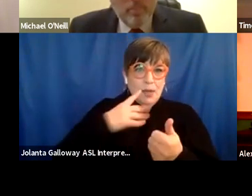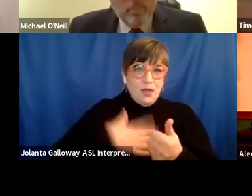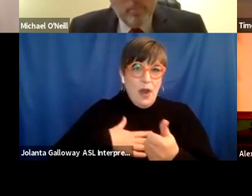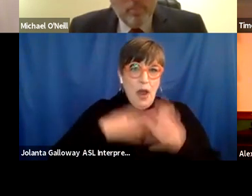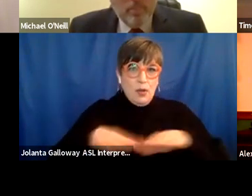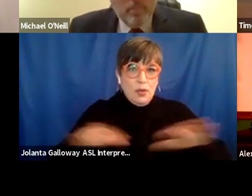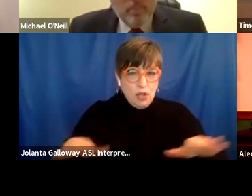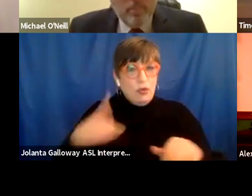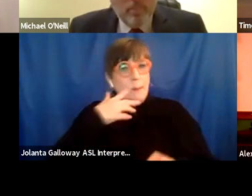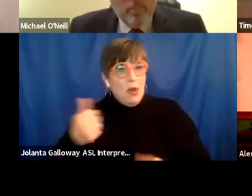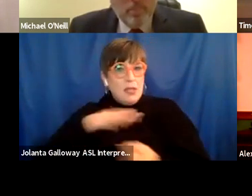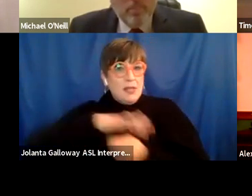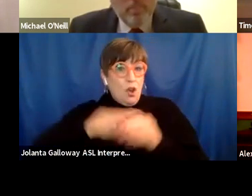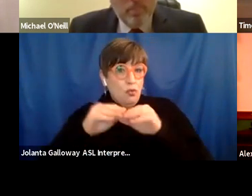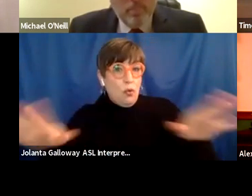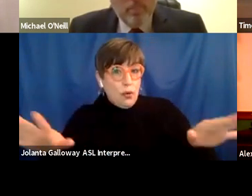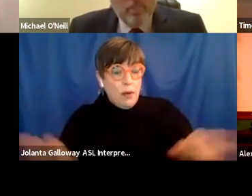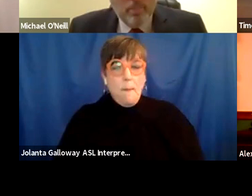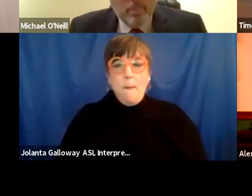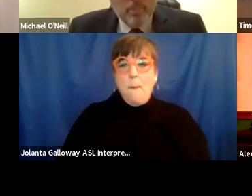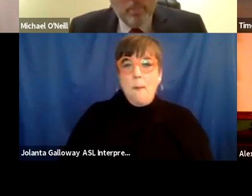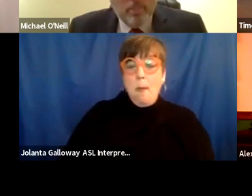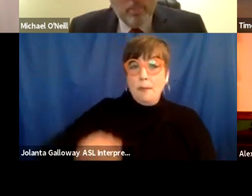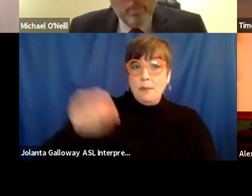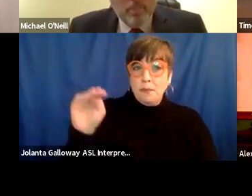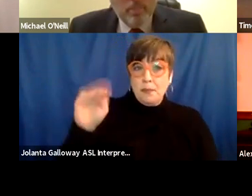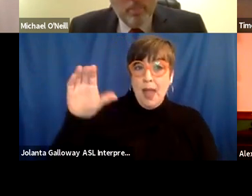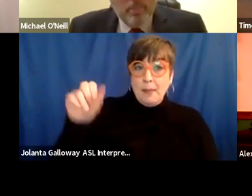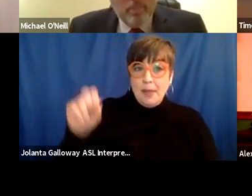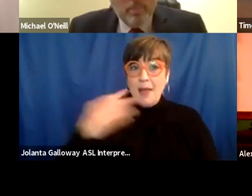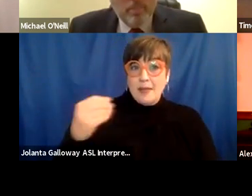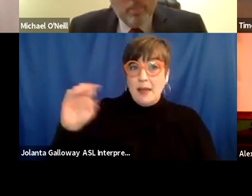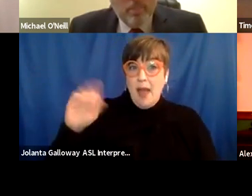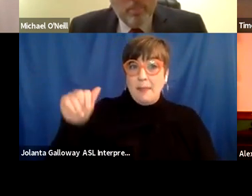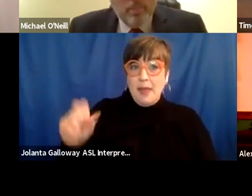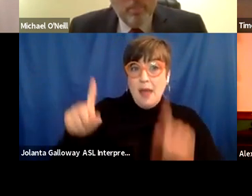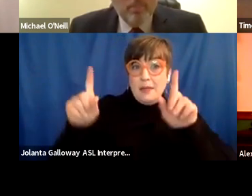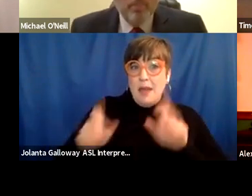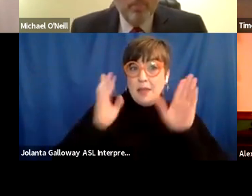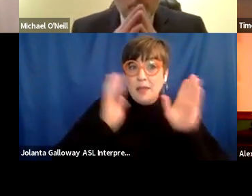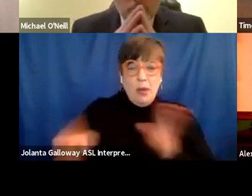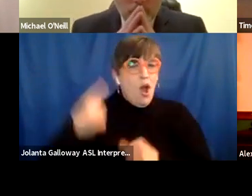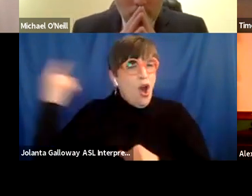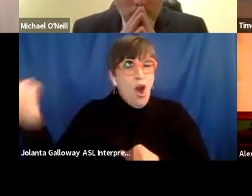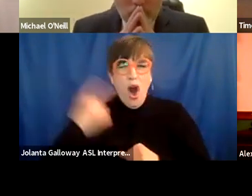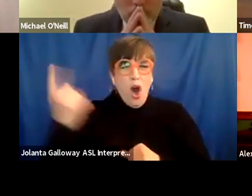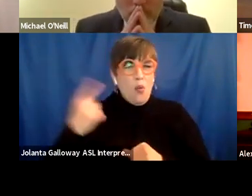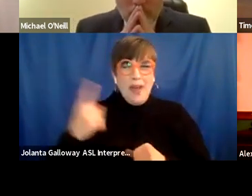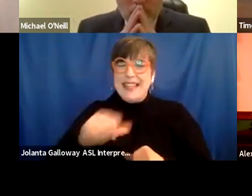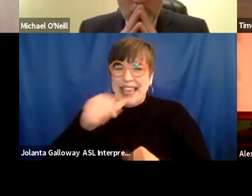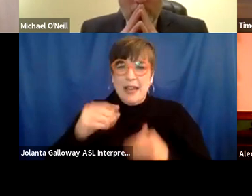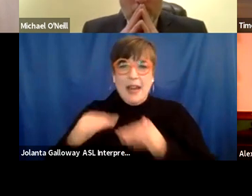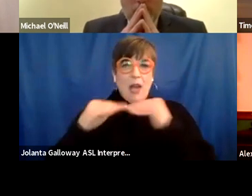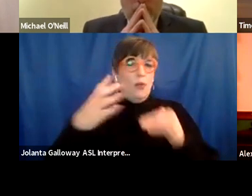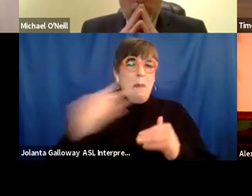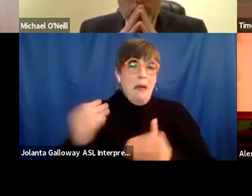because of the coronavirus. MCAS and MCAS test preparation are always inequitable and racist. I have asked